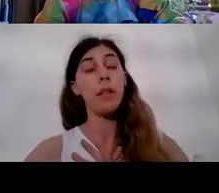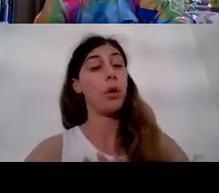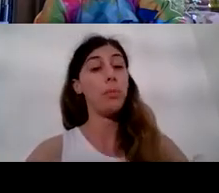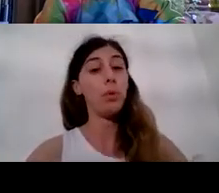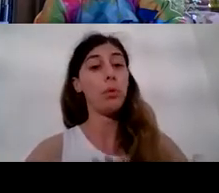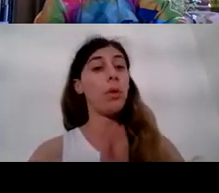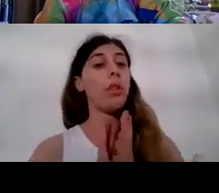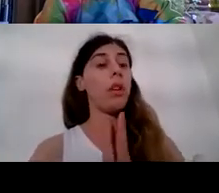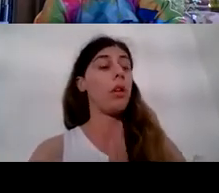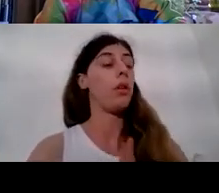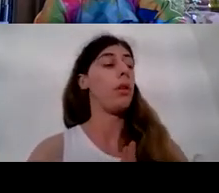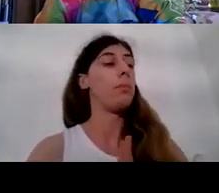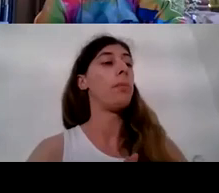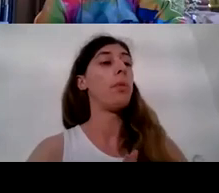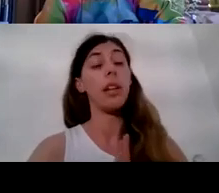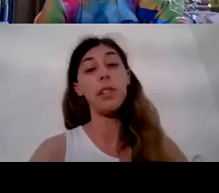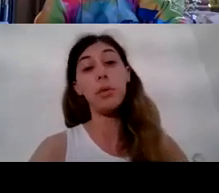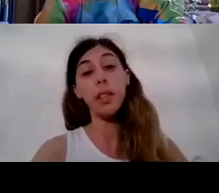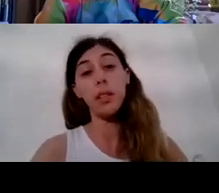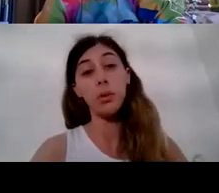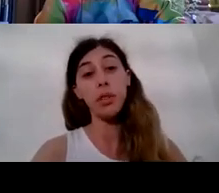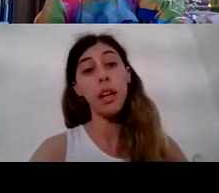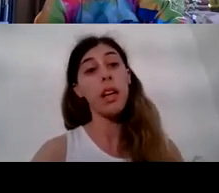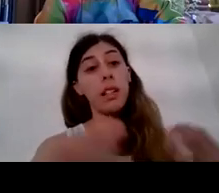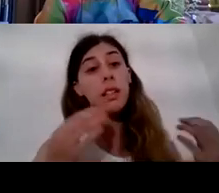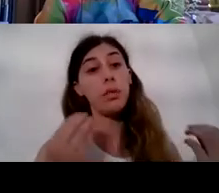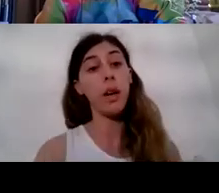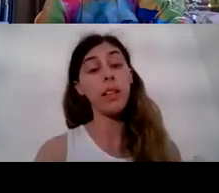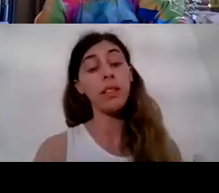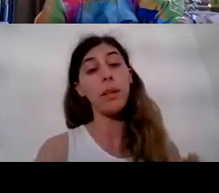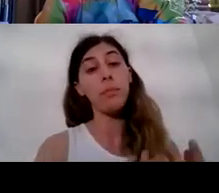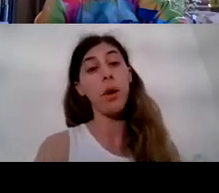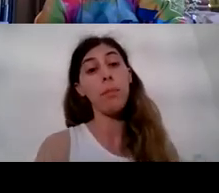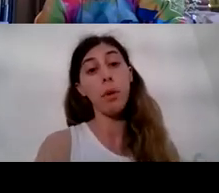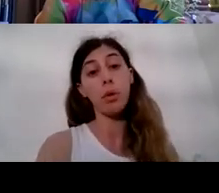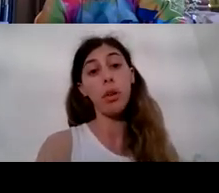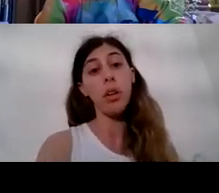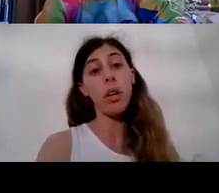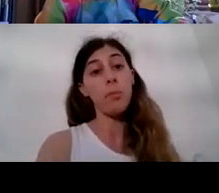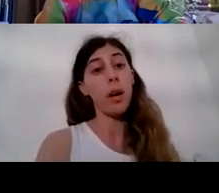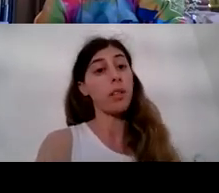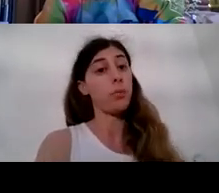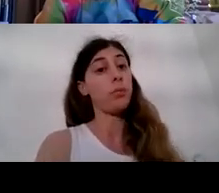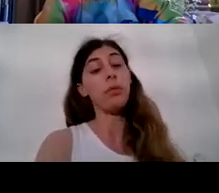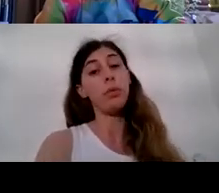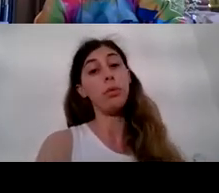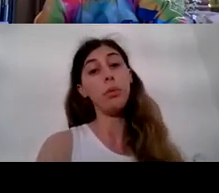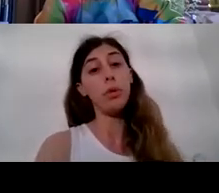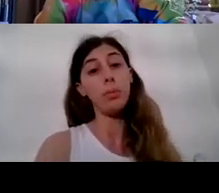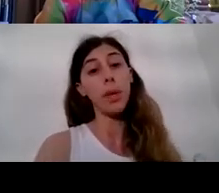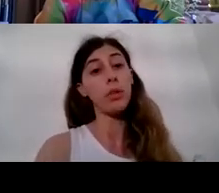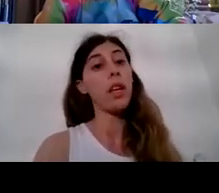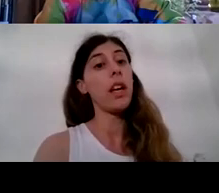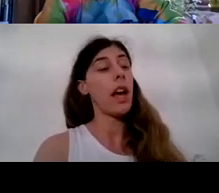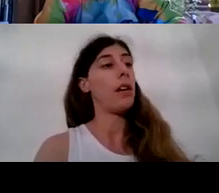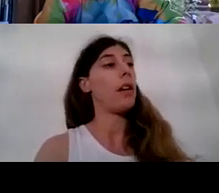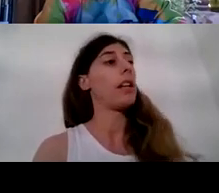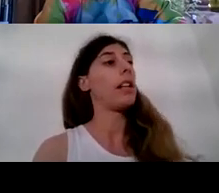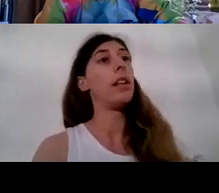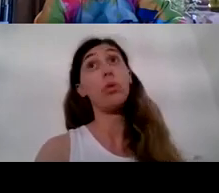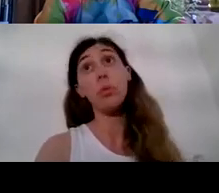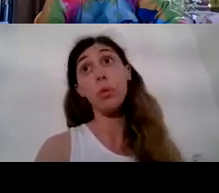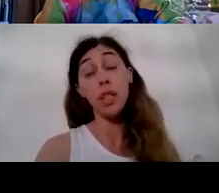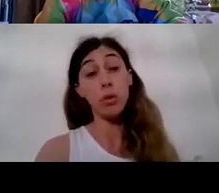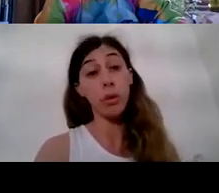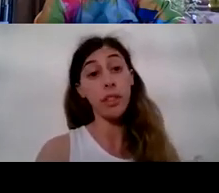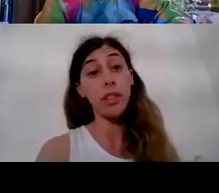but it doesn't show things clearly. Therefore, we have some refund issues in the